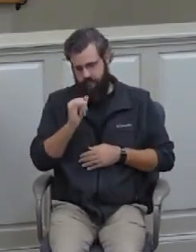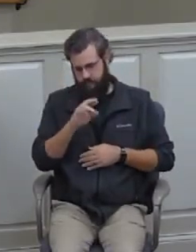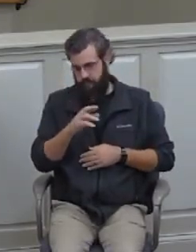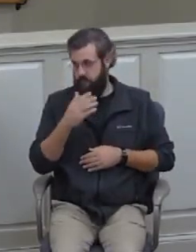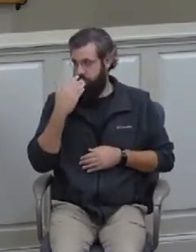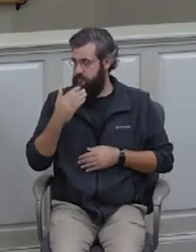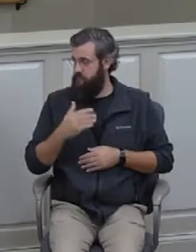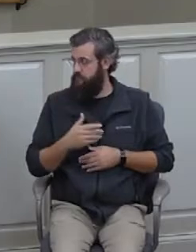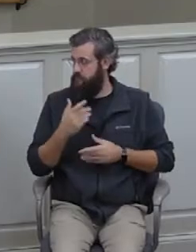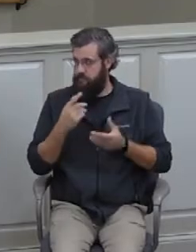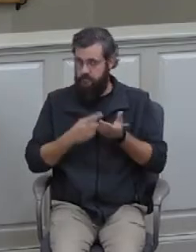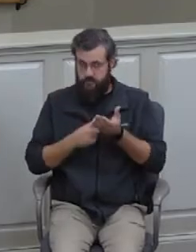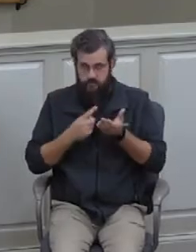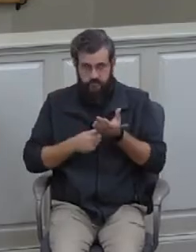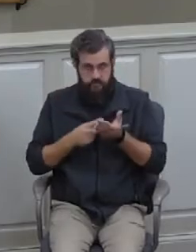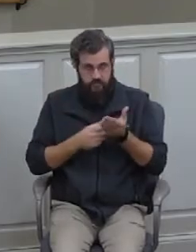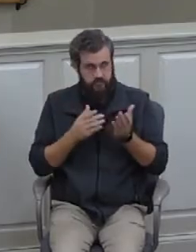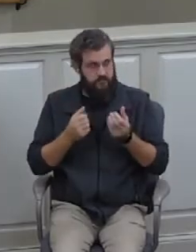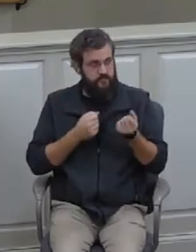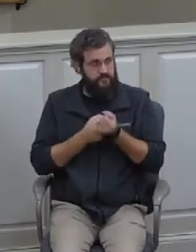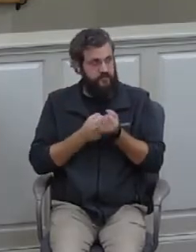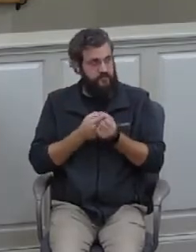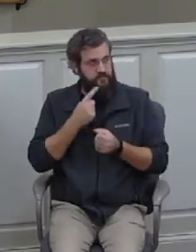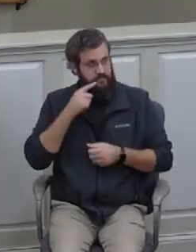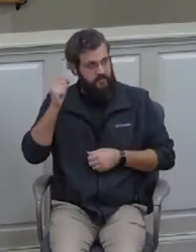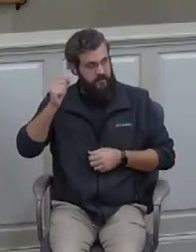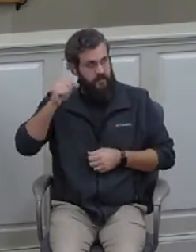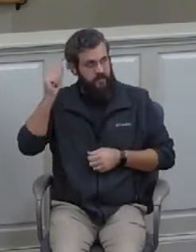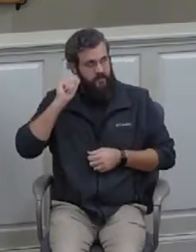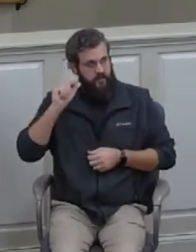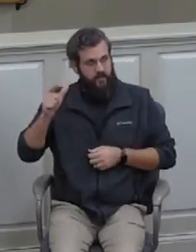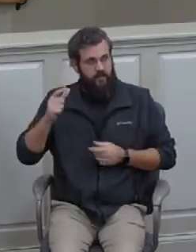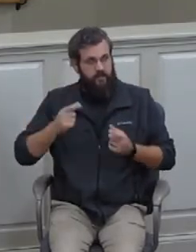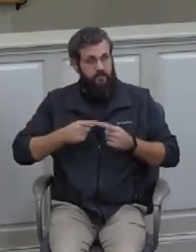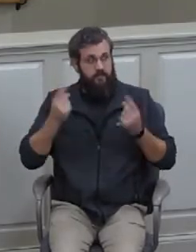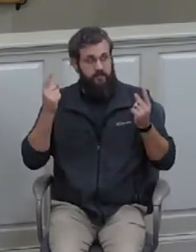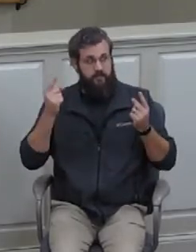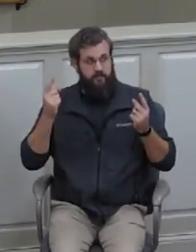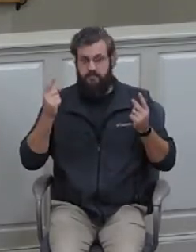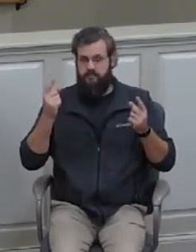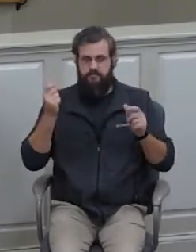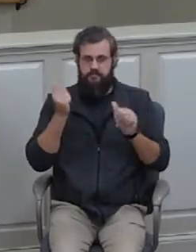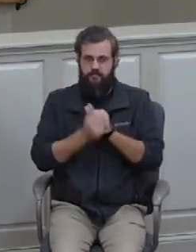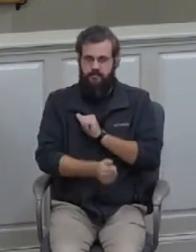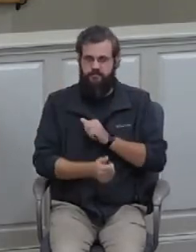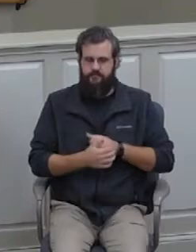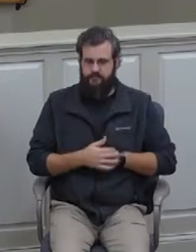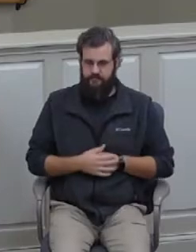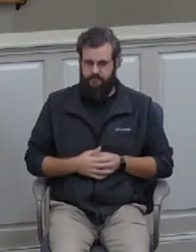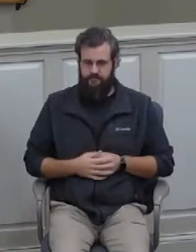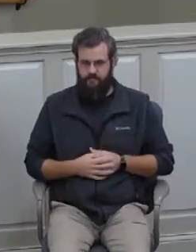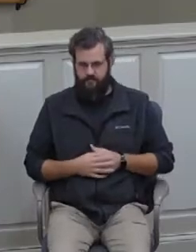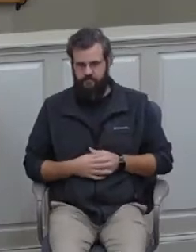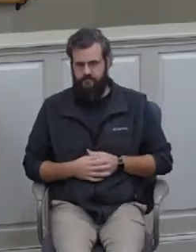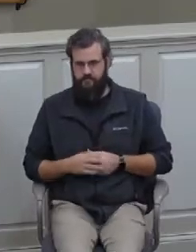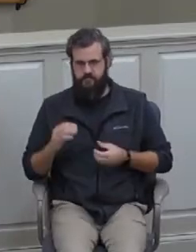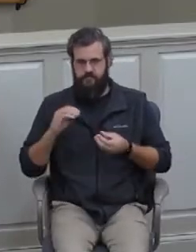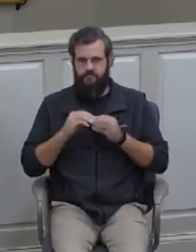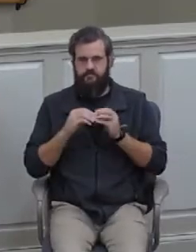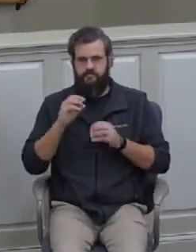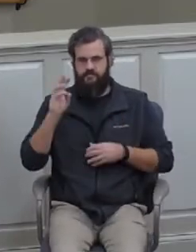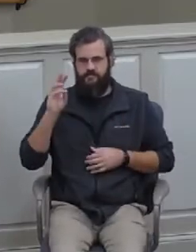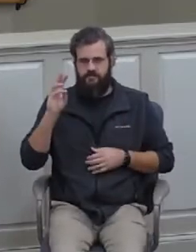ma'am. Discussion? All in favor of the motion, say aye. Aye. Opposed, like sign. That motion carries. Item